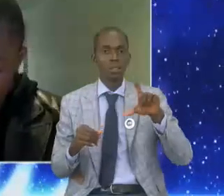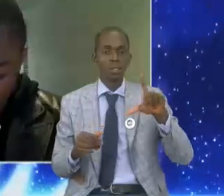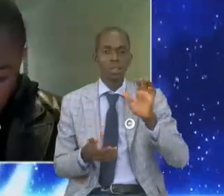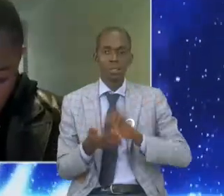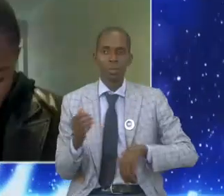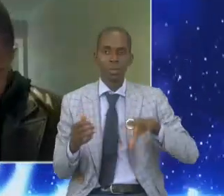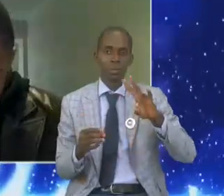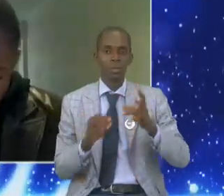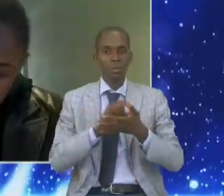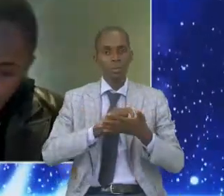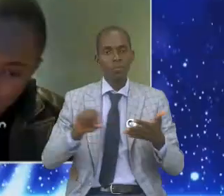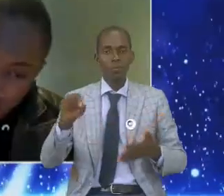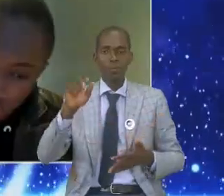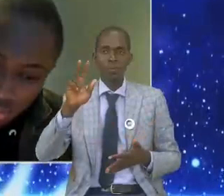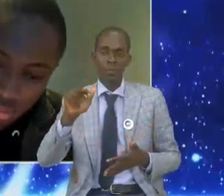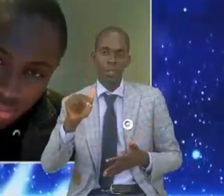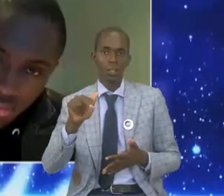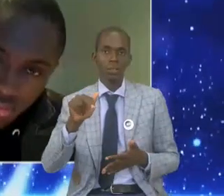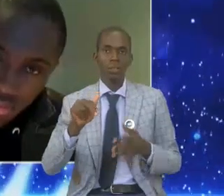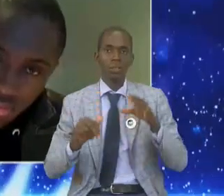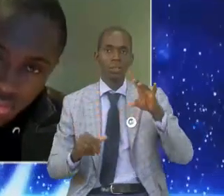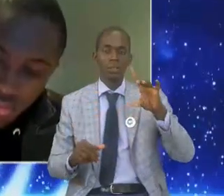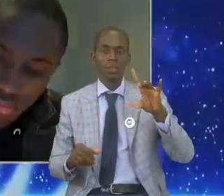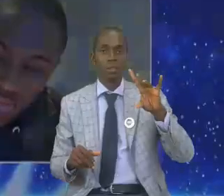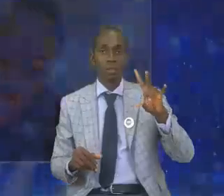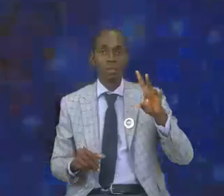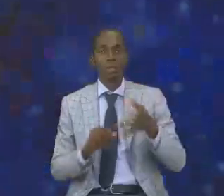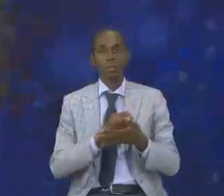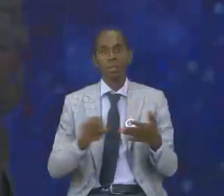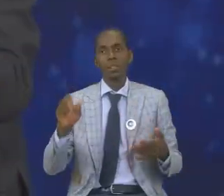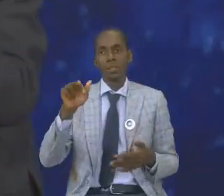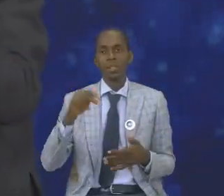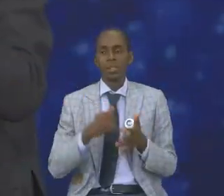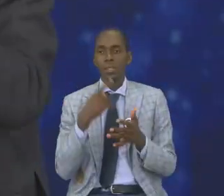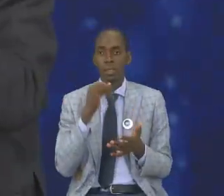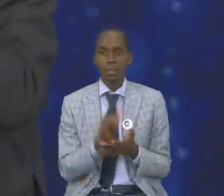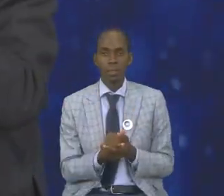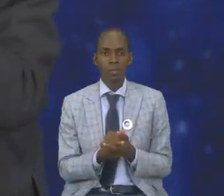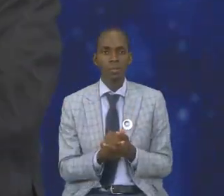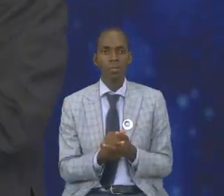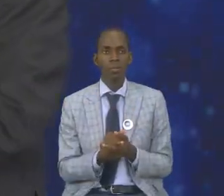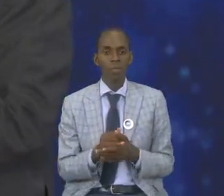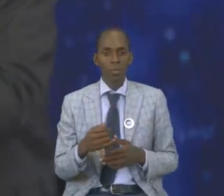Daniel chapter 7, we're looking at verse 13. It says, I saw in the